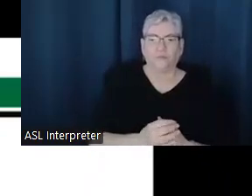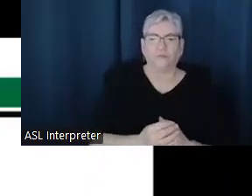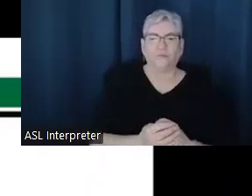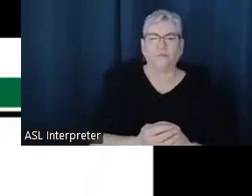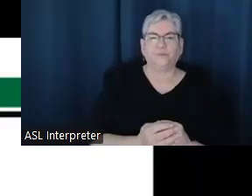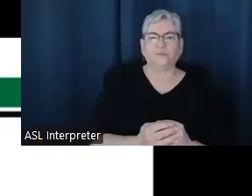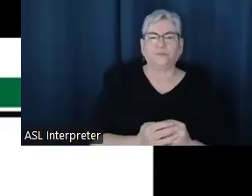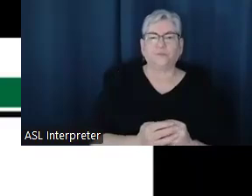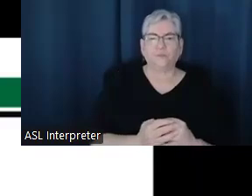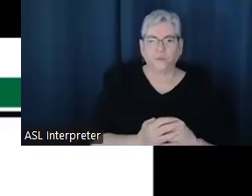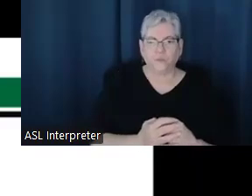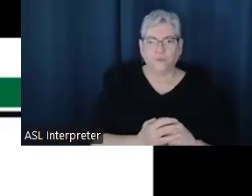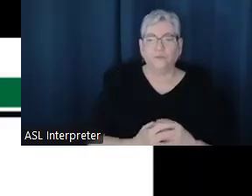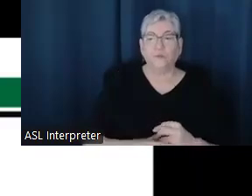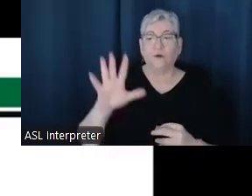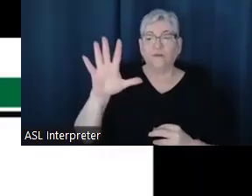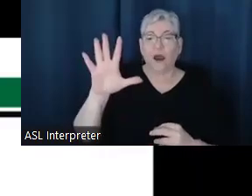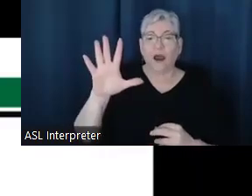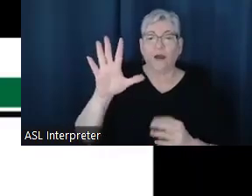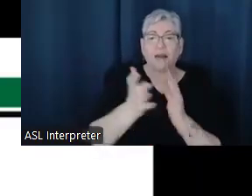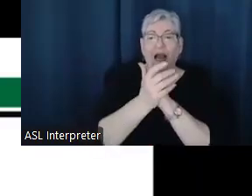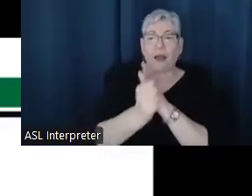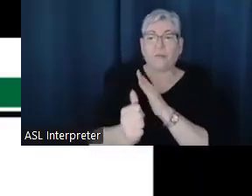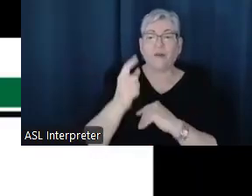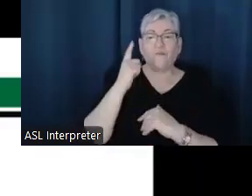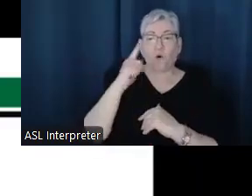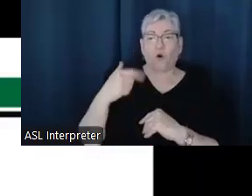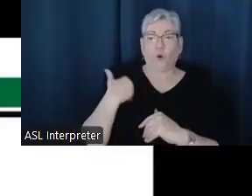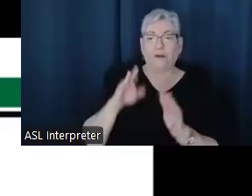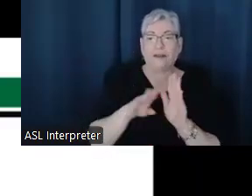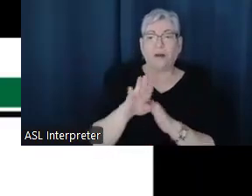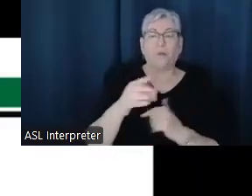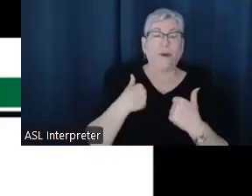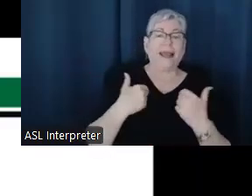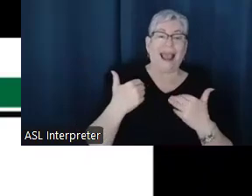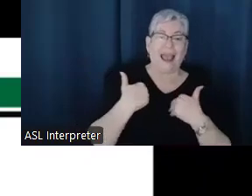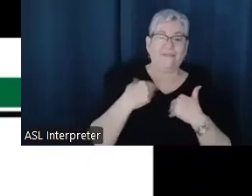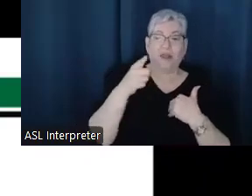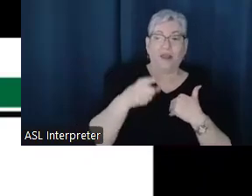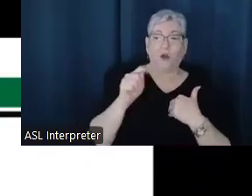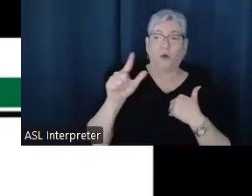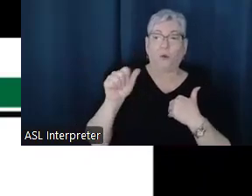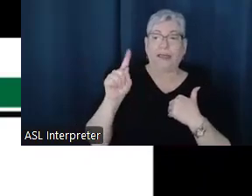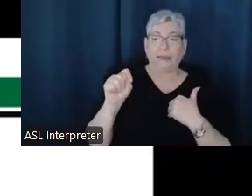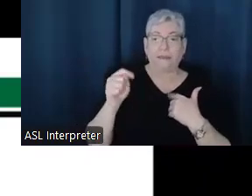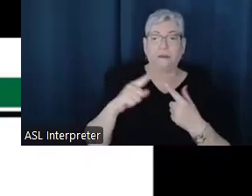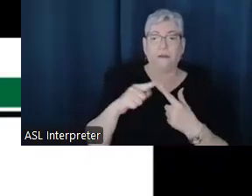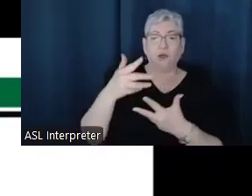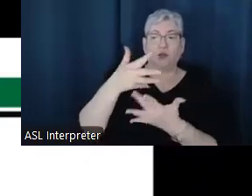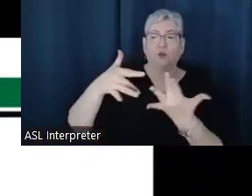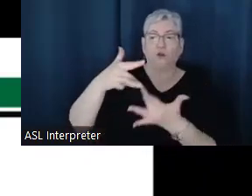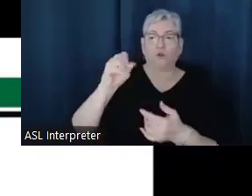So the 5 competencies for youth development that we have in this toolkit are social, which